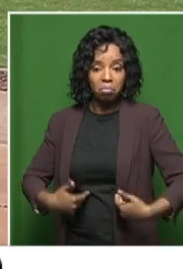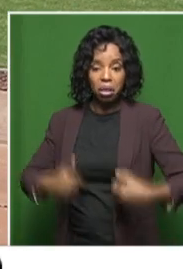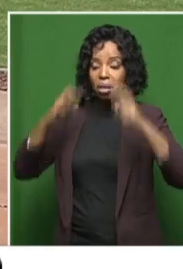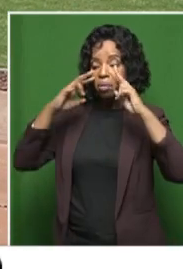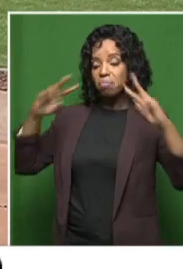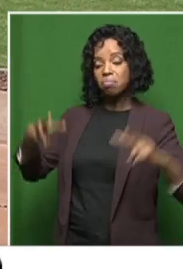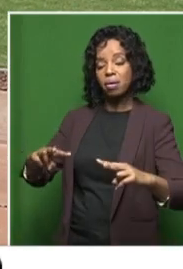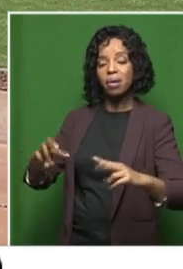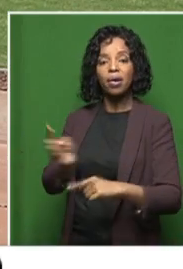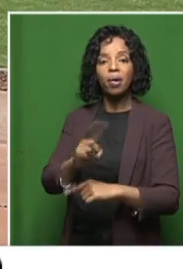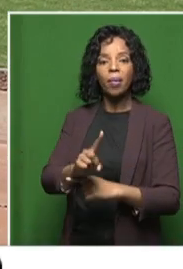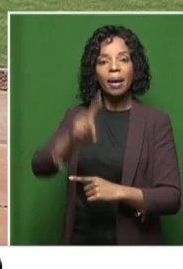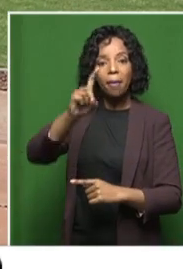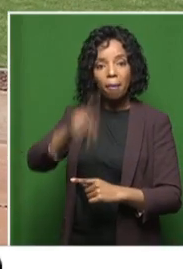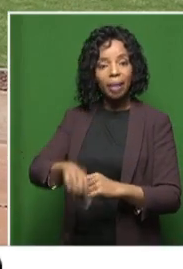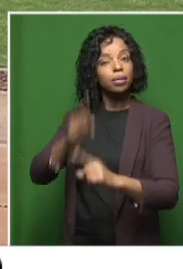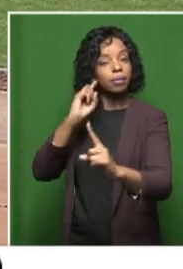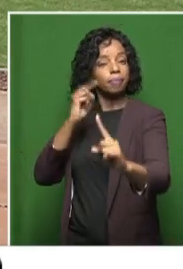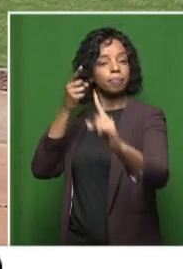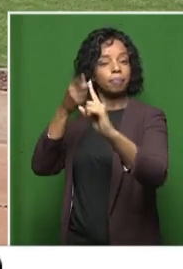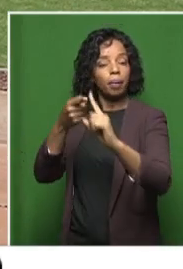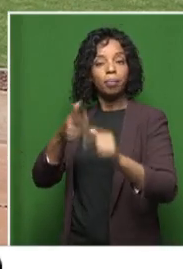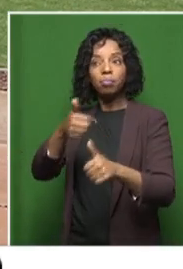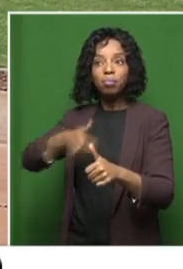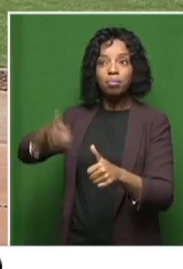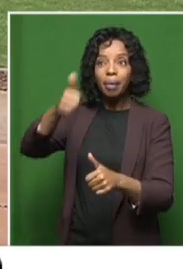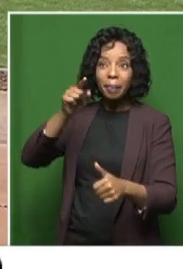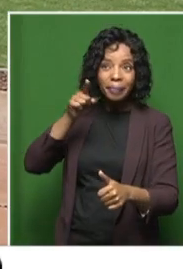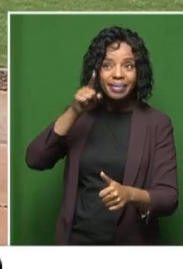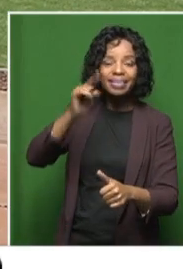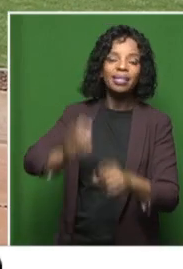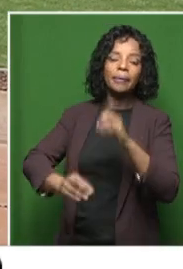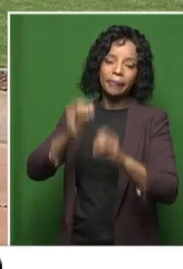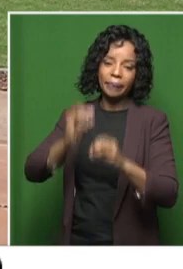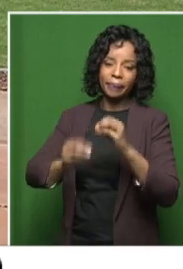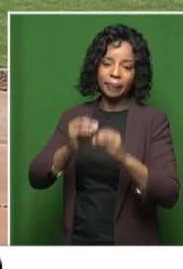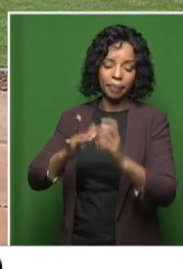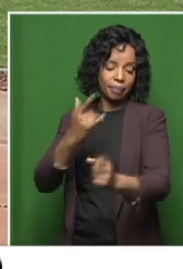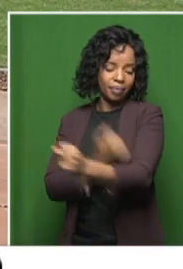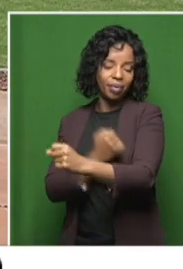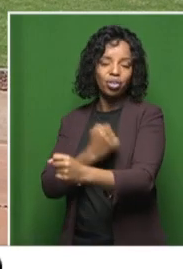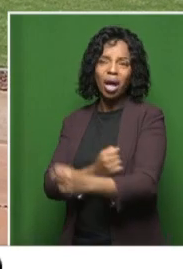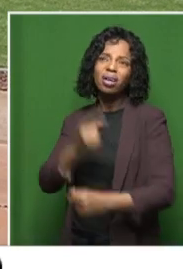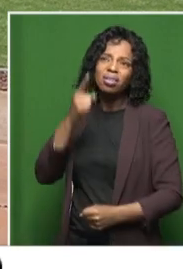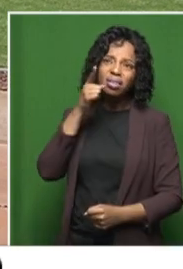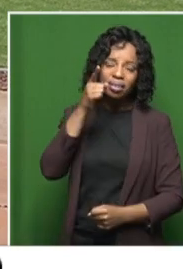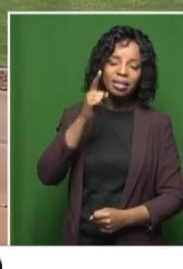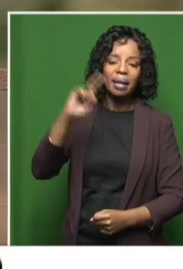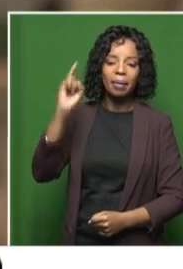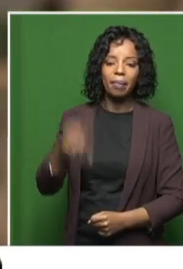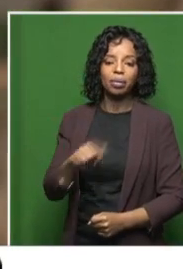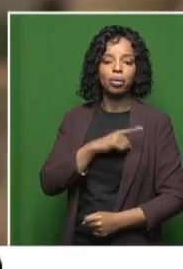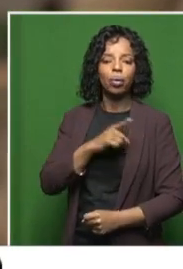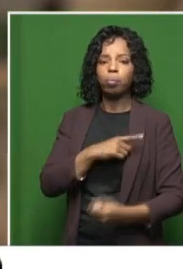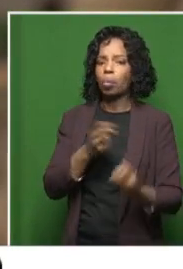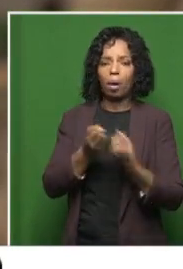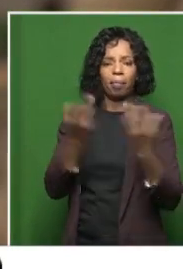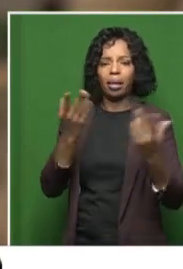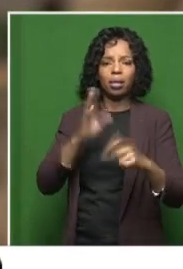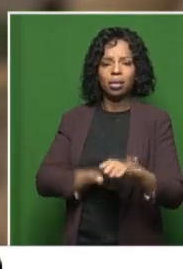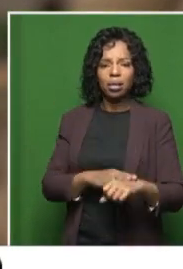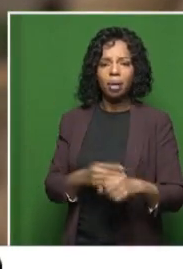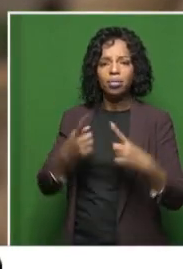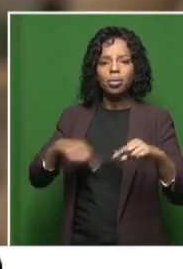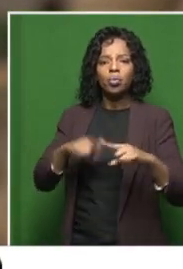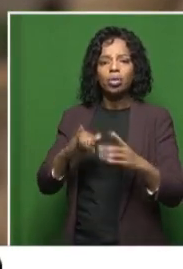to target the big bosses, target the producers of these drugs, because in many instances we target the small-time people who are selling